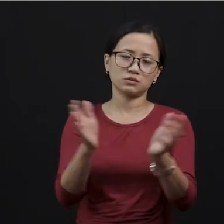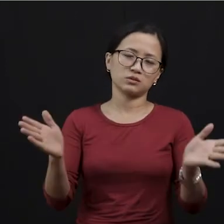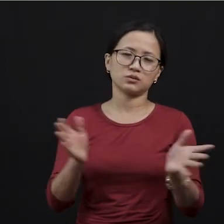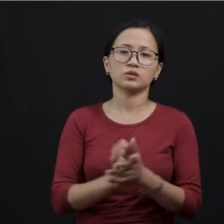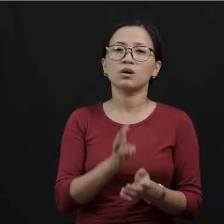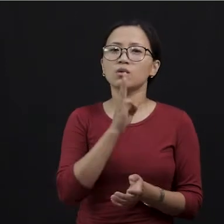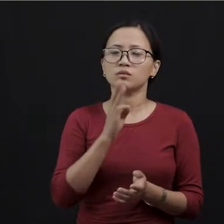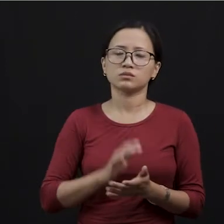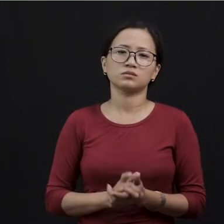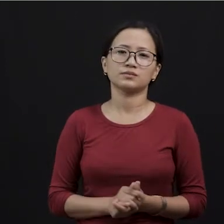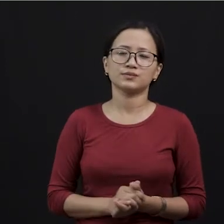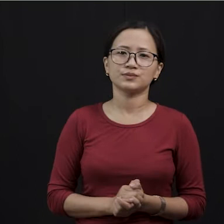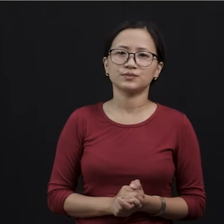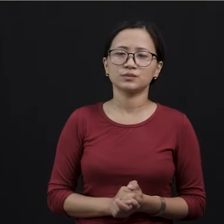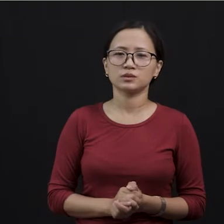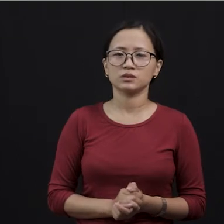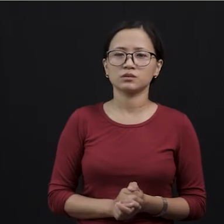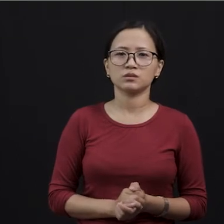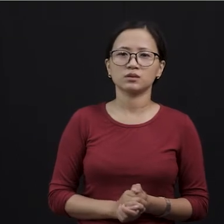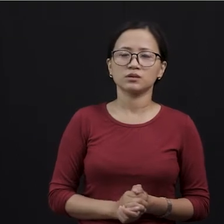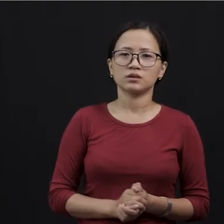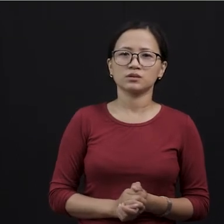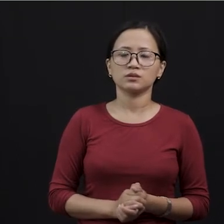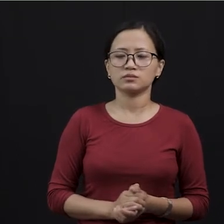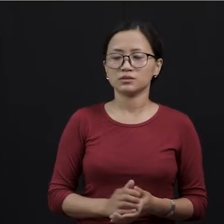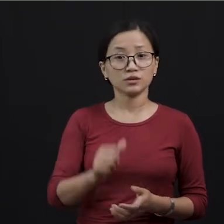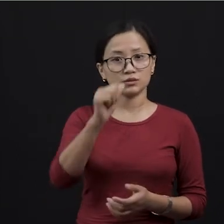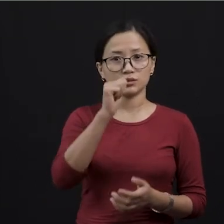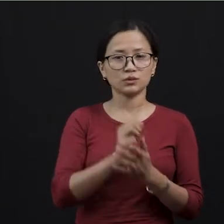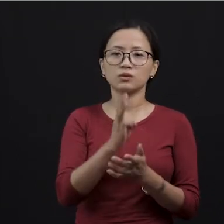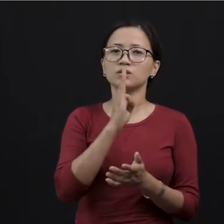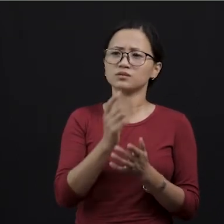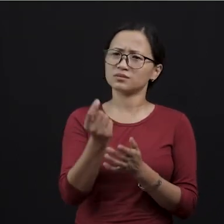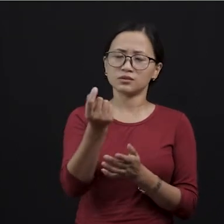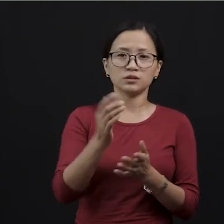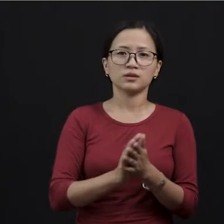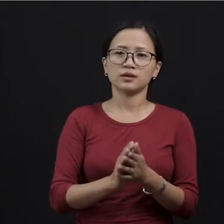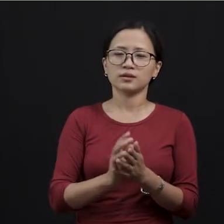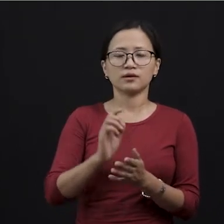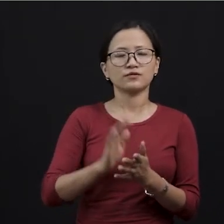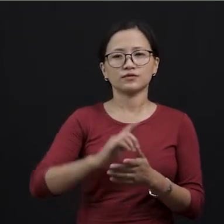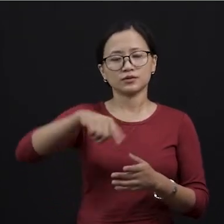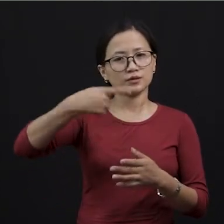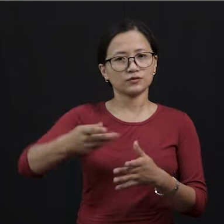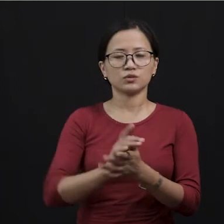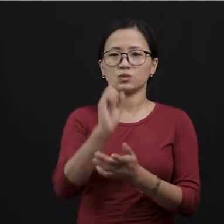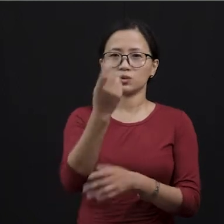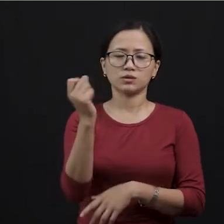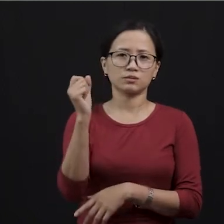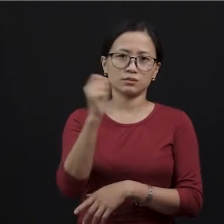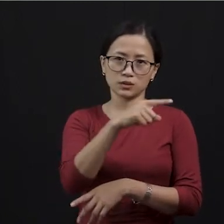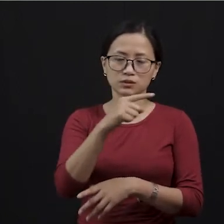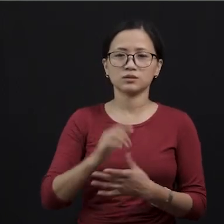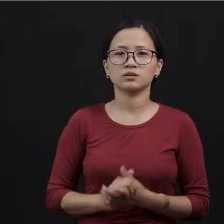all. They can, drink water only after 1 month, like that, okay? So camels, since they lost very little water. Then